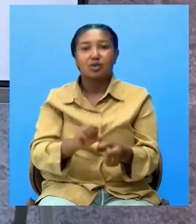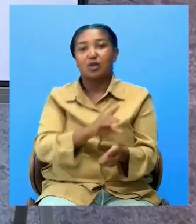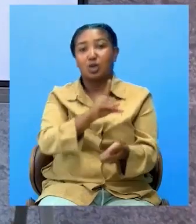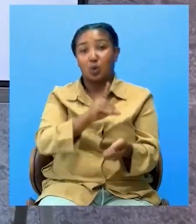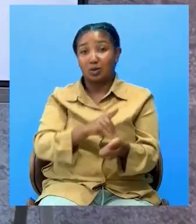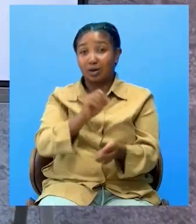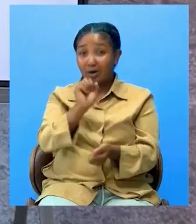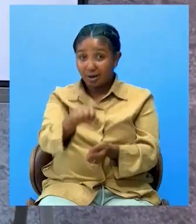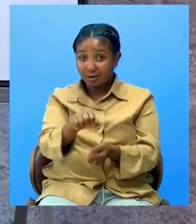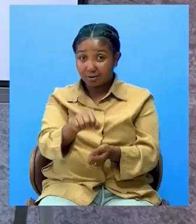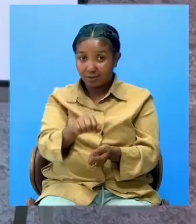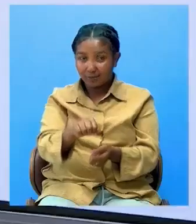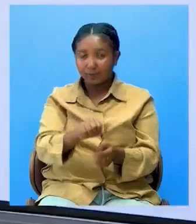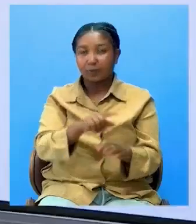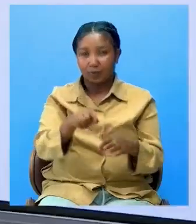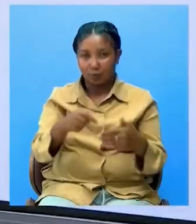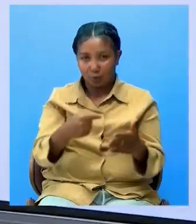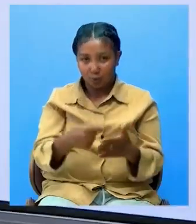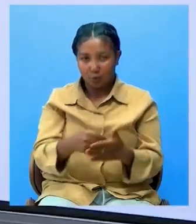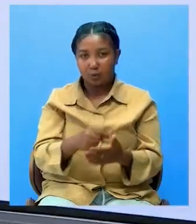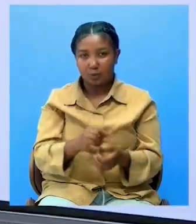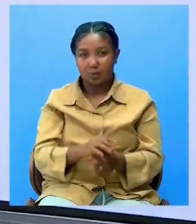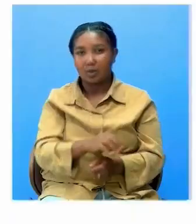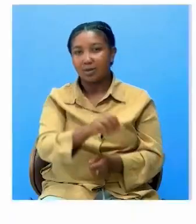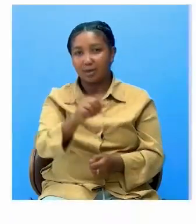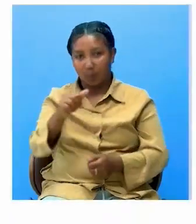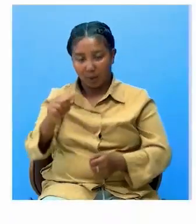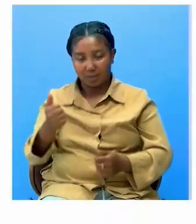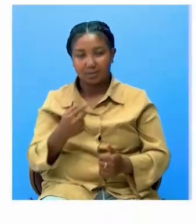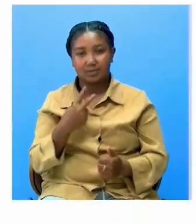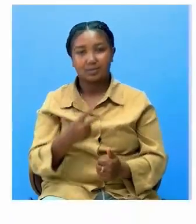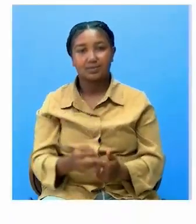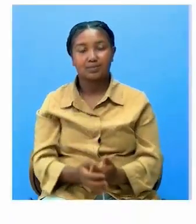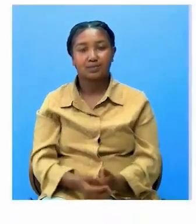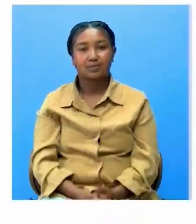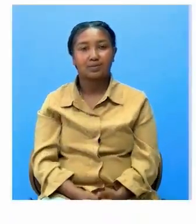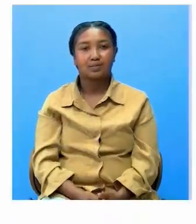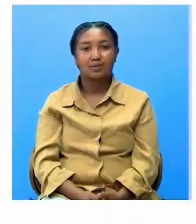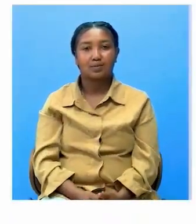doctor, isn't it? Right. And another one is here.